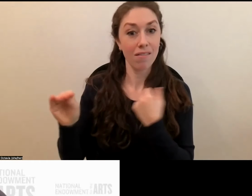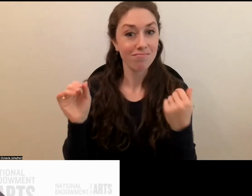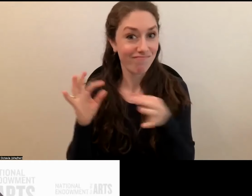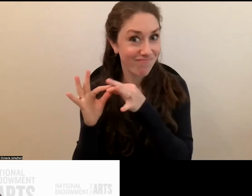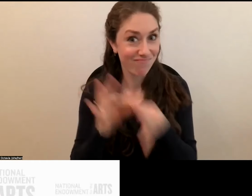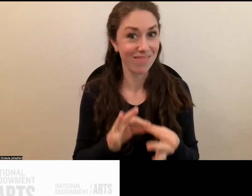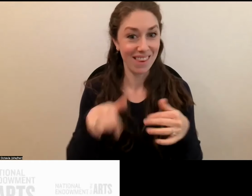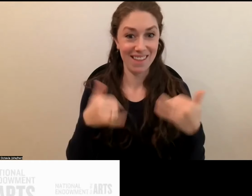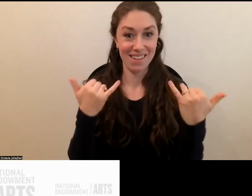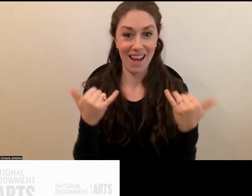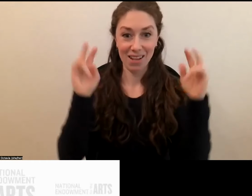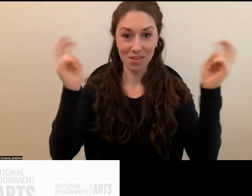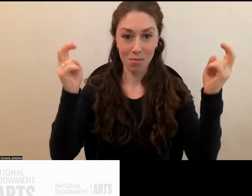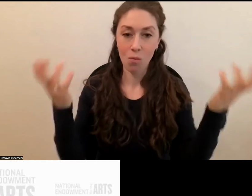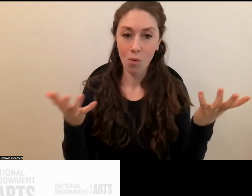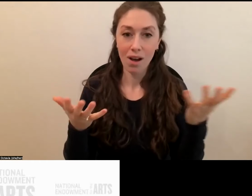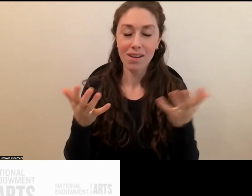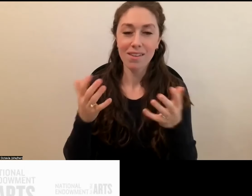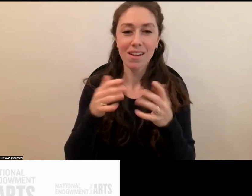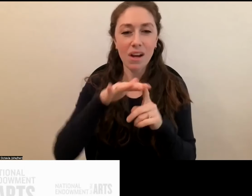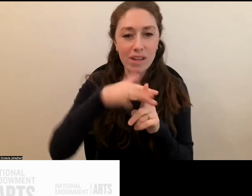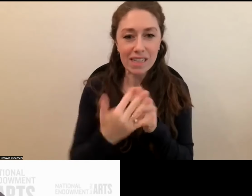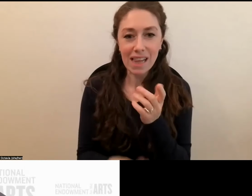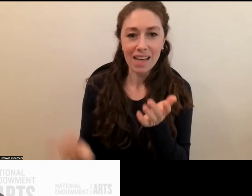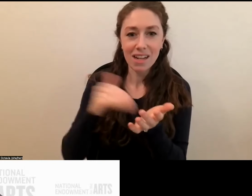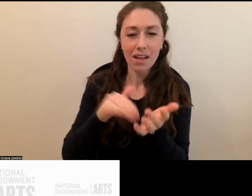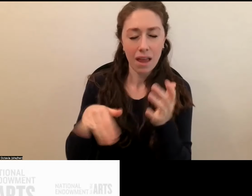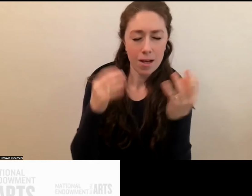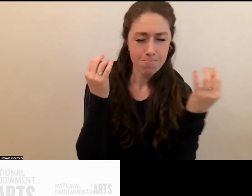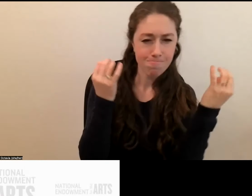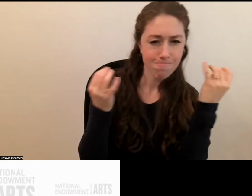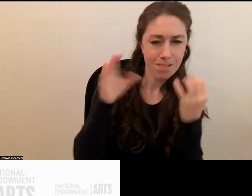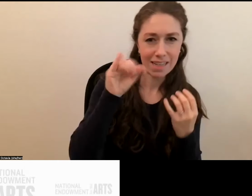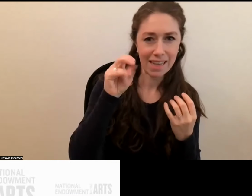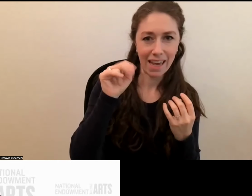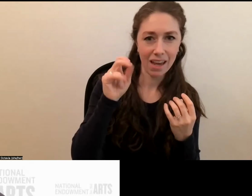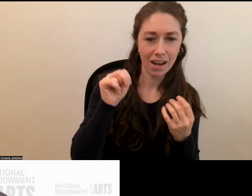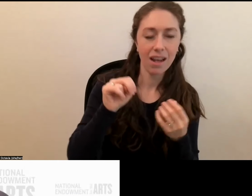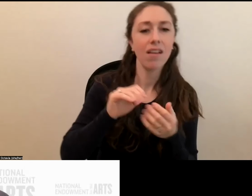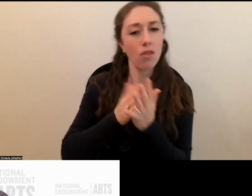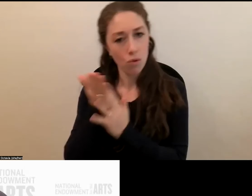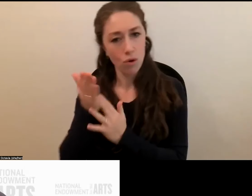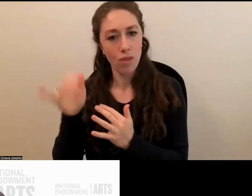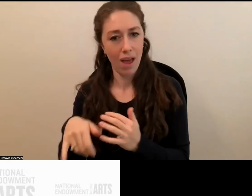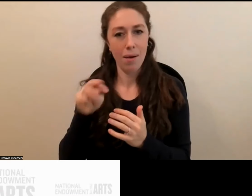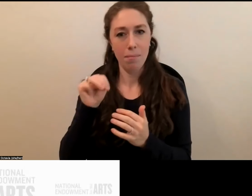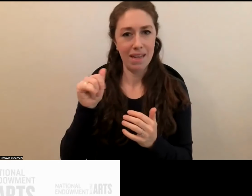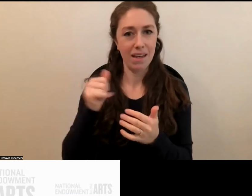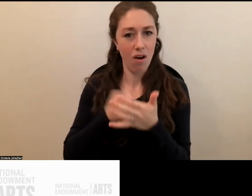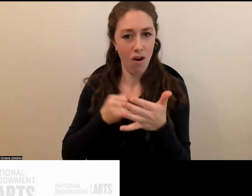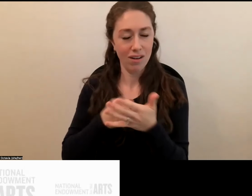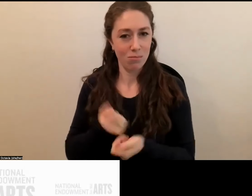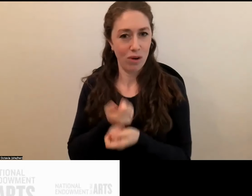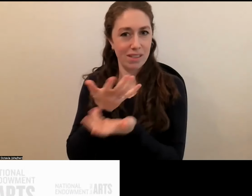topic, which is recontextualizing the canon through media arts and preservation. And today,